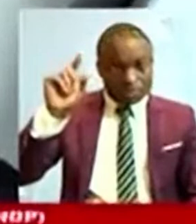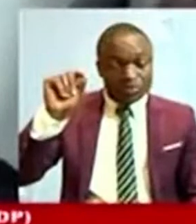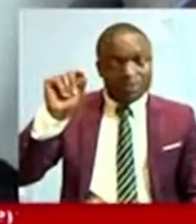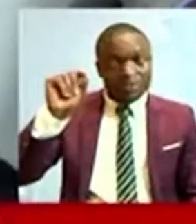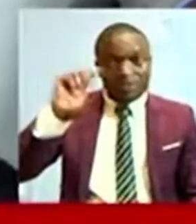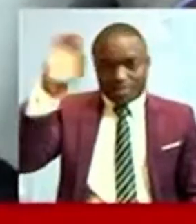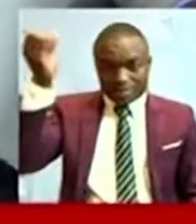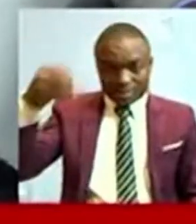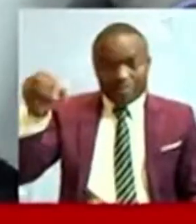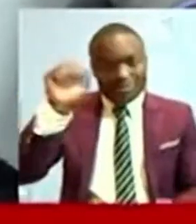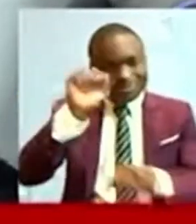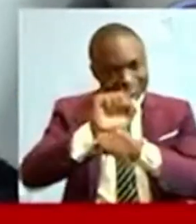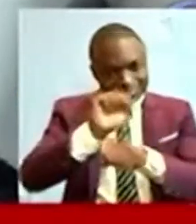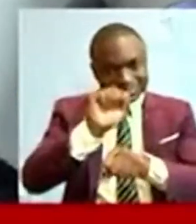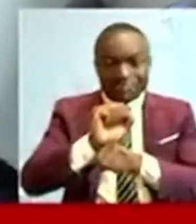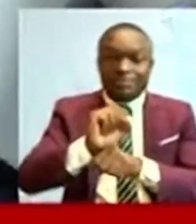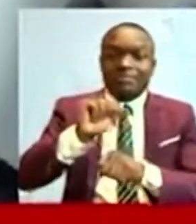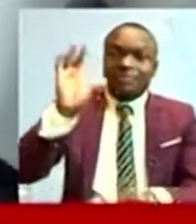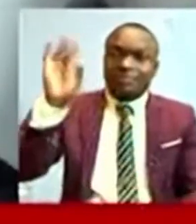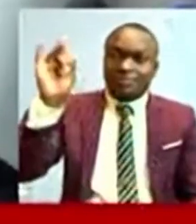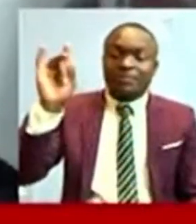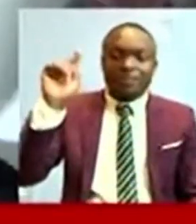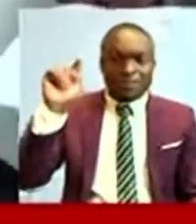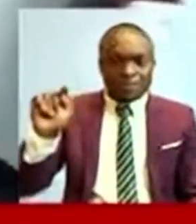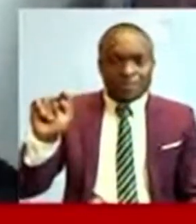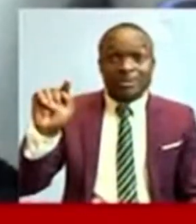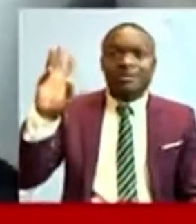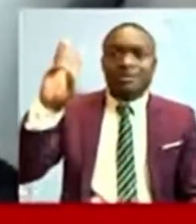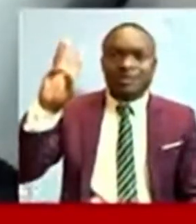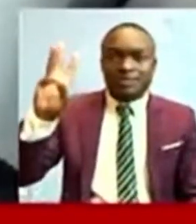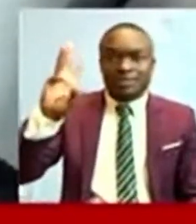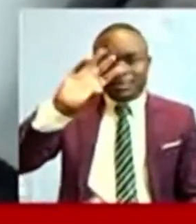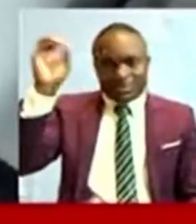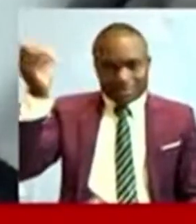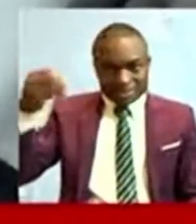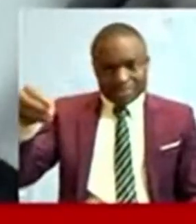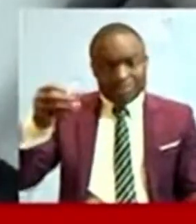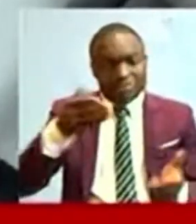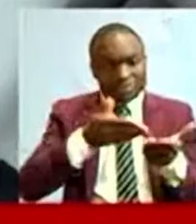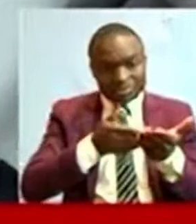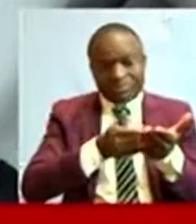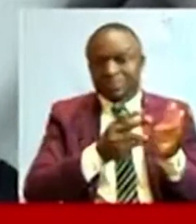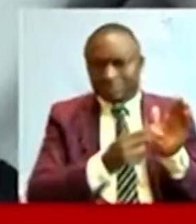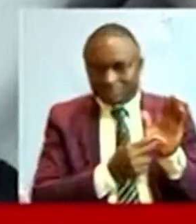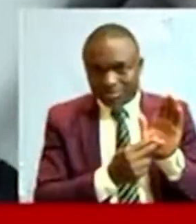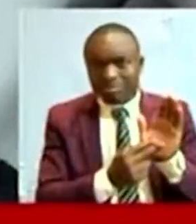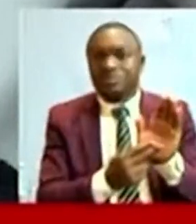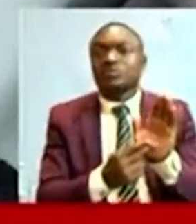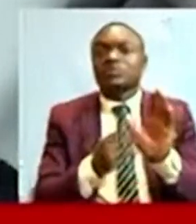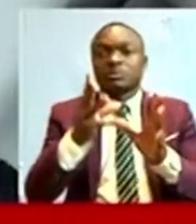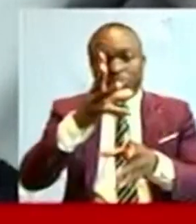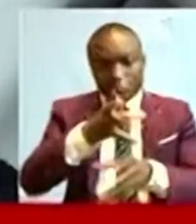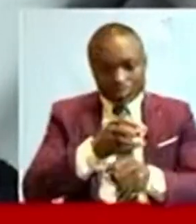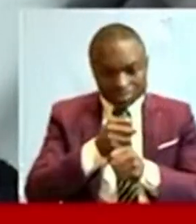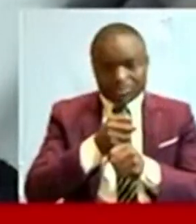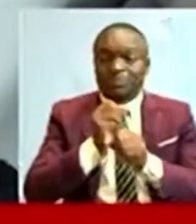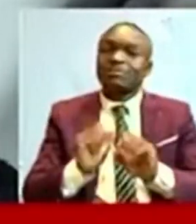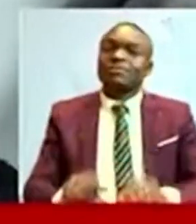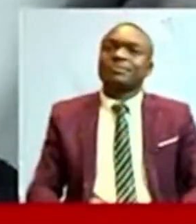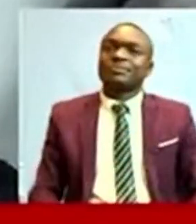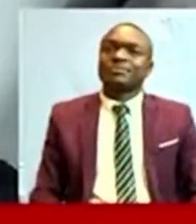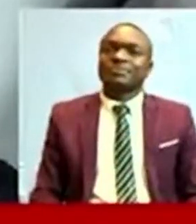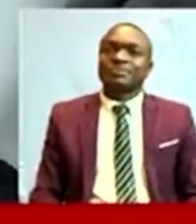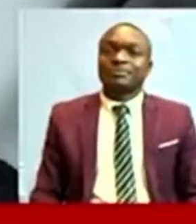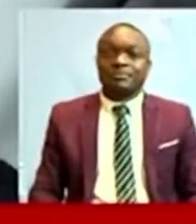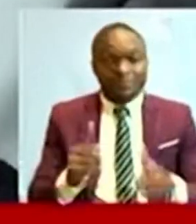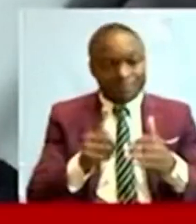20.1%. Our performance was 18.6%. This indicator was partially met. The next